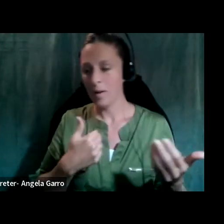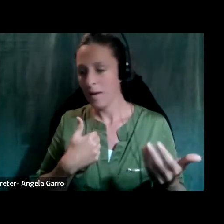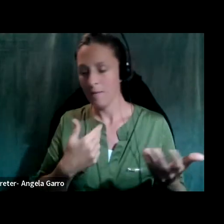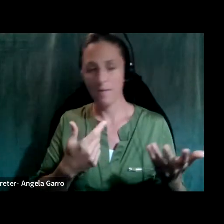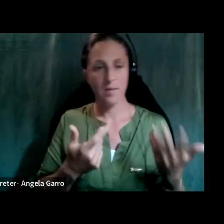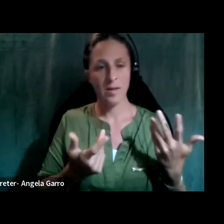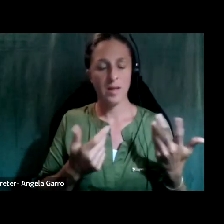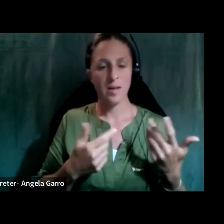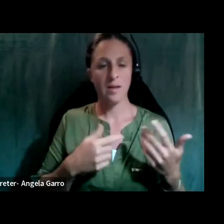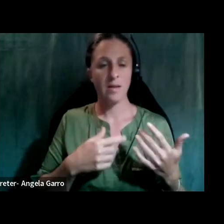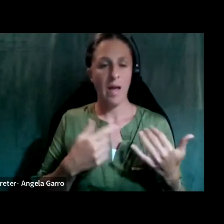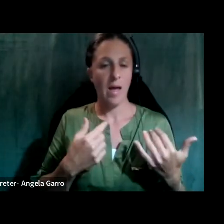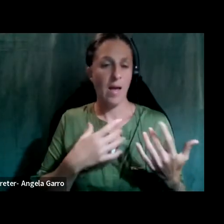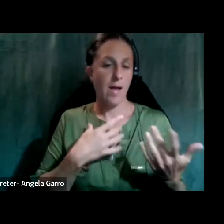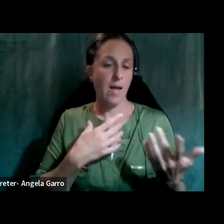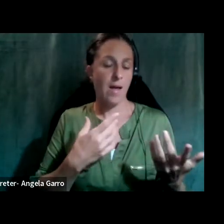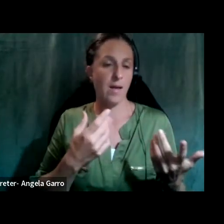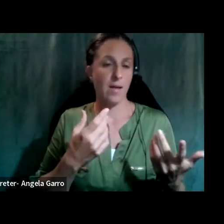I just wore the.